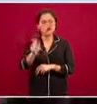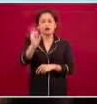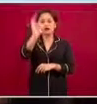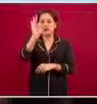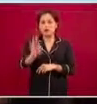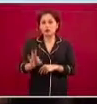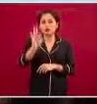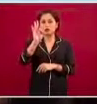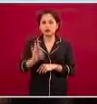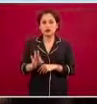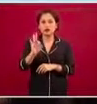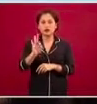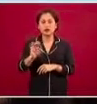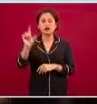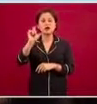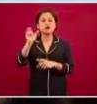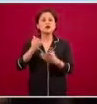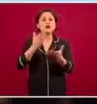number.